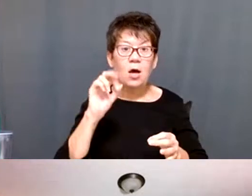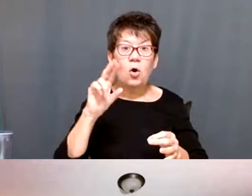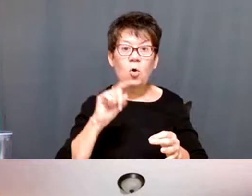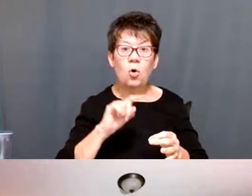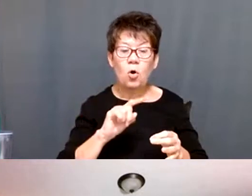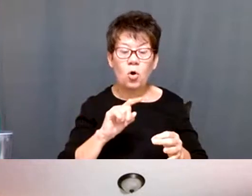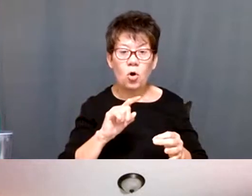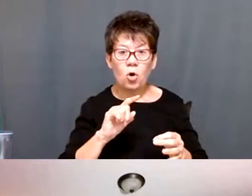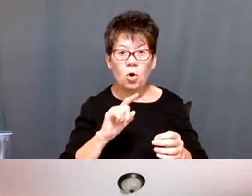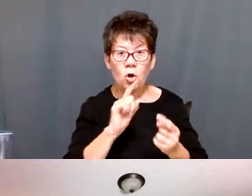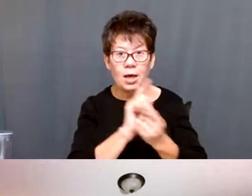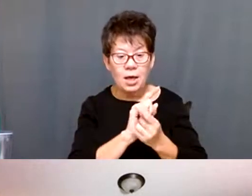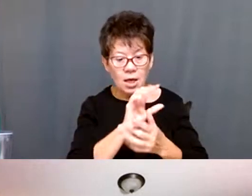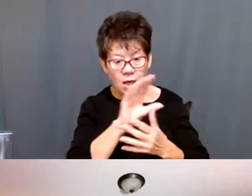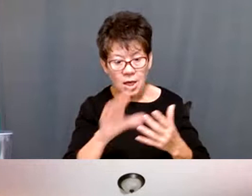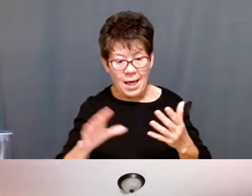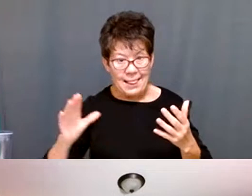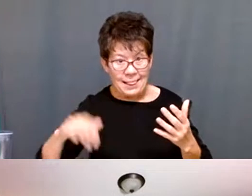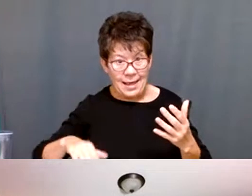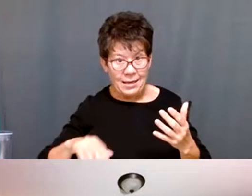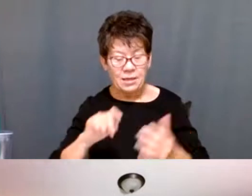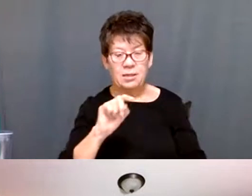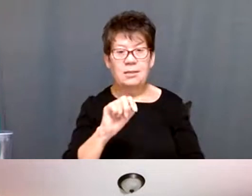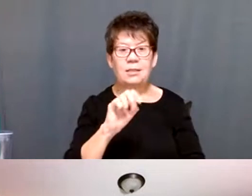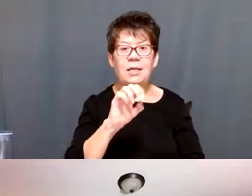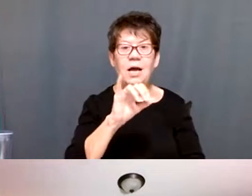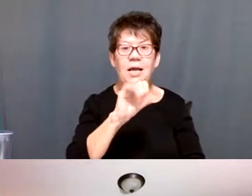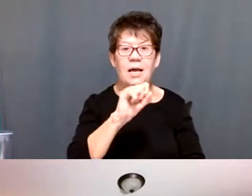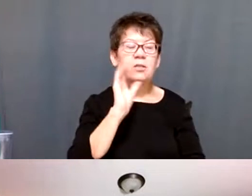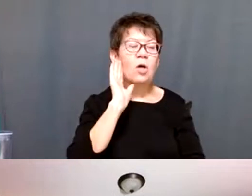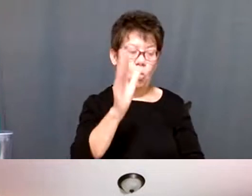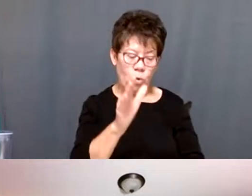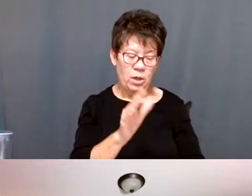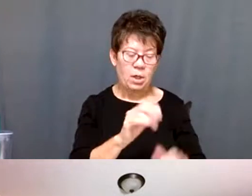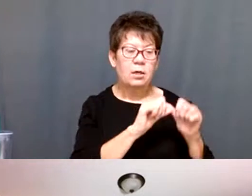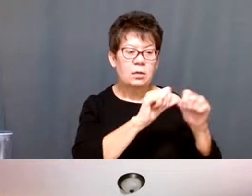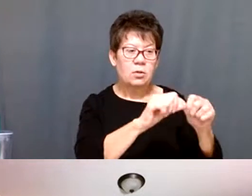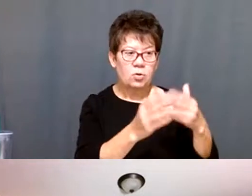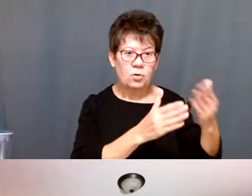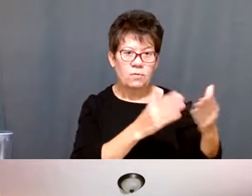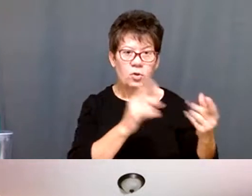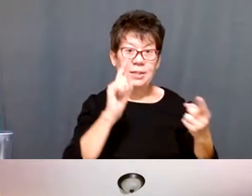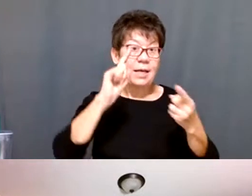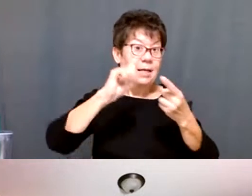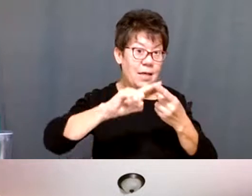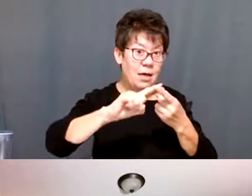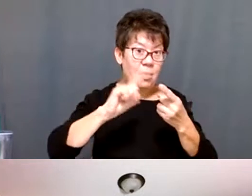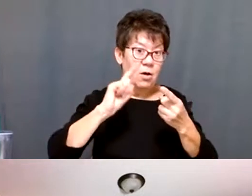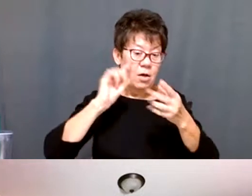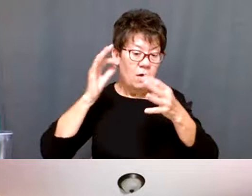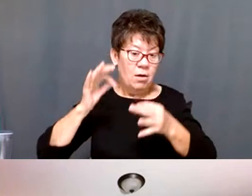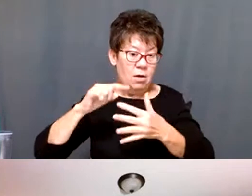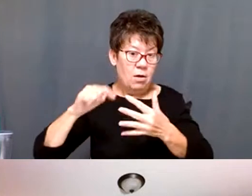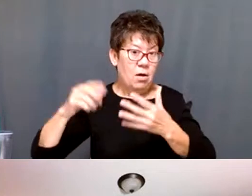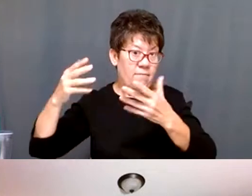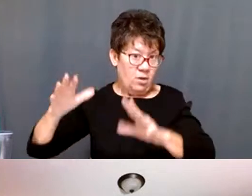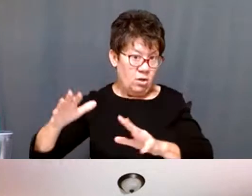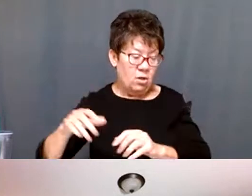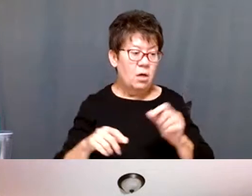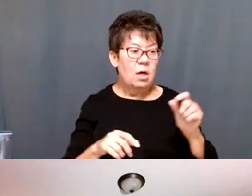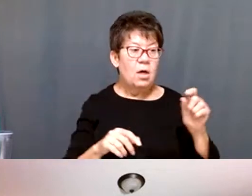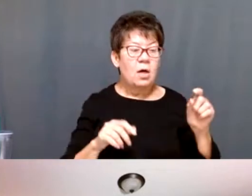is determined late, TEIS will continue services in those rare circumstances until that eligibility determination is made. If